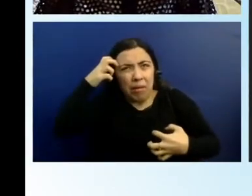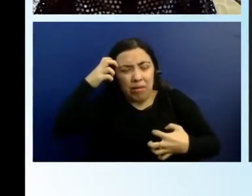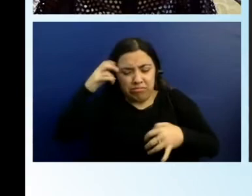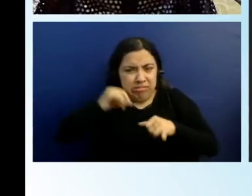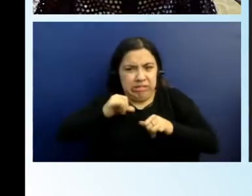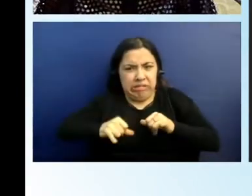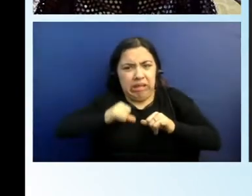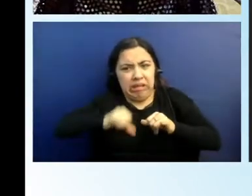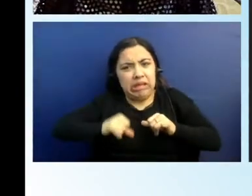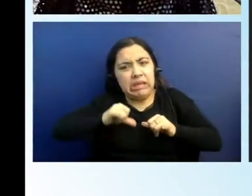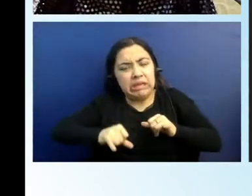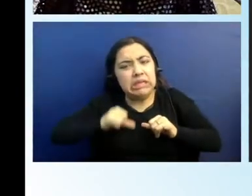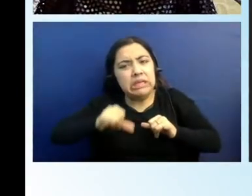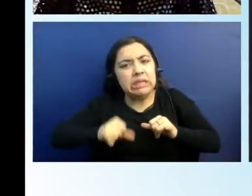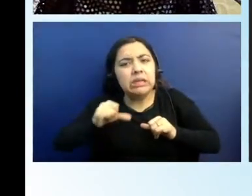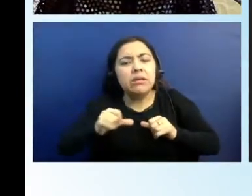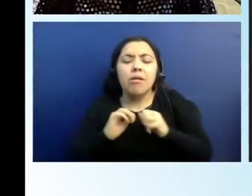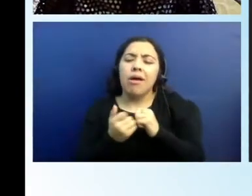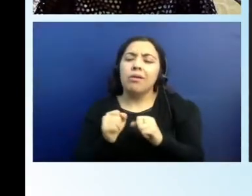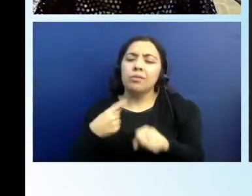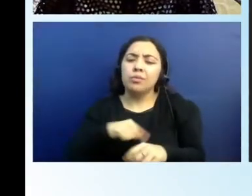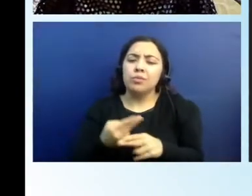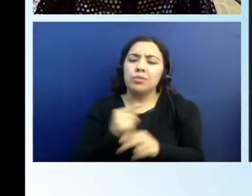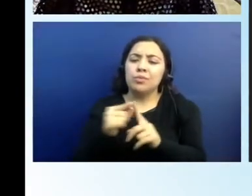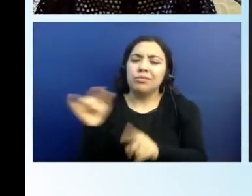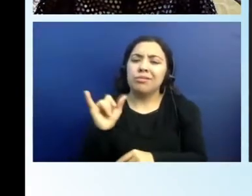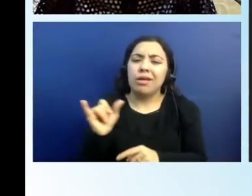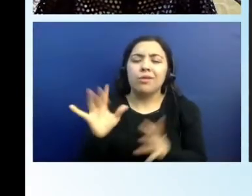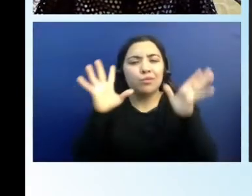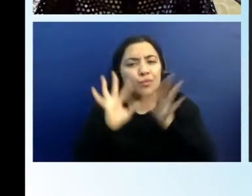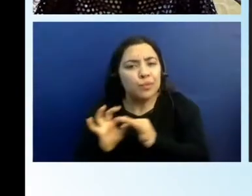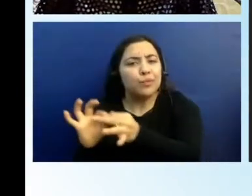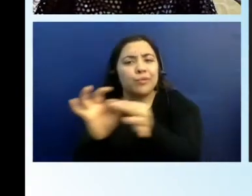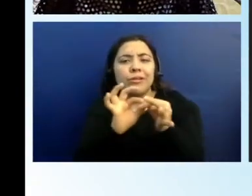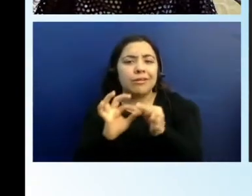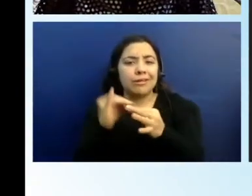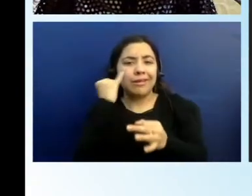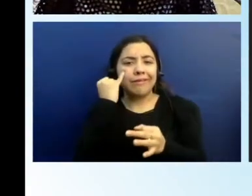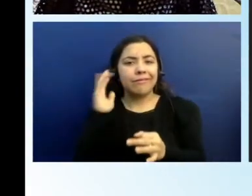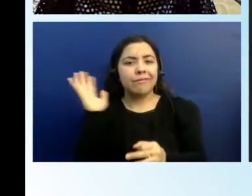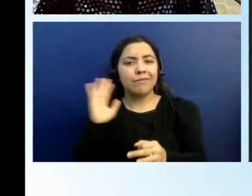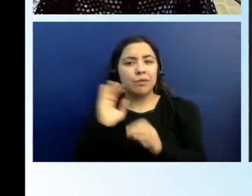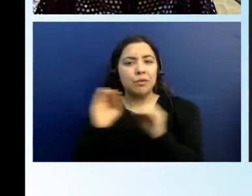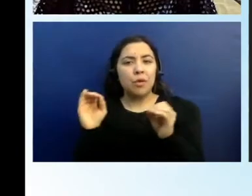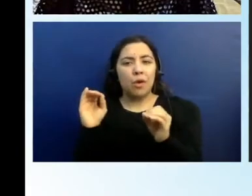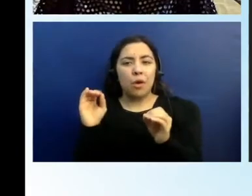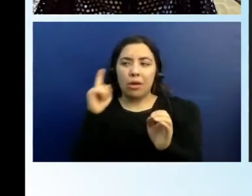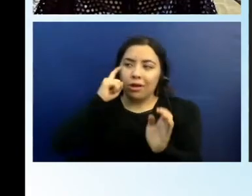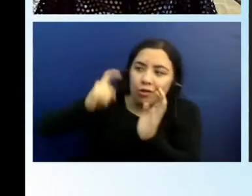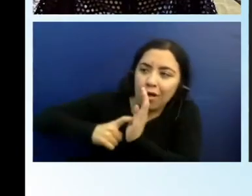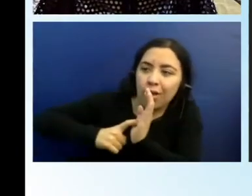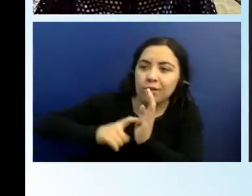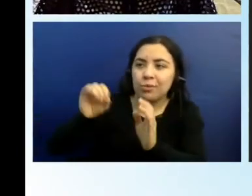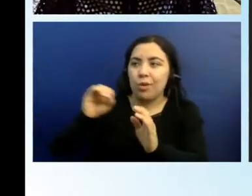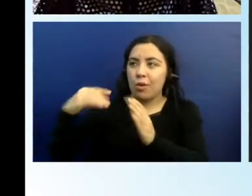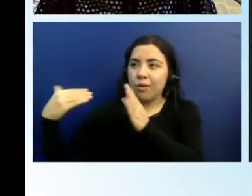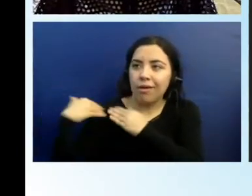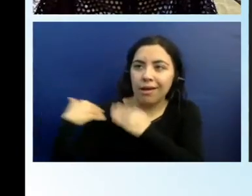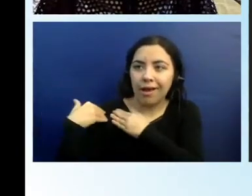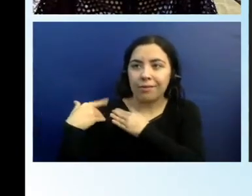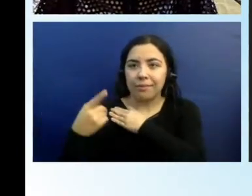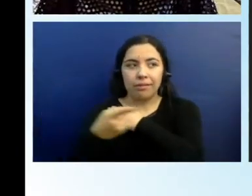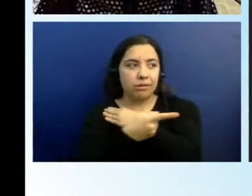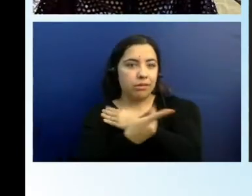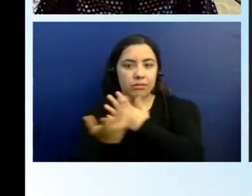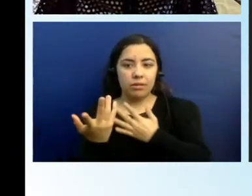And how can we use words like unity when there's not been acknowledgement and accountability? These are things that Jennifer mentioned. These are things